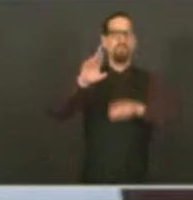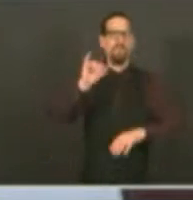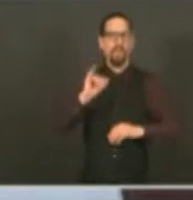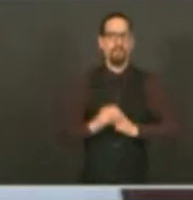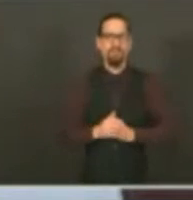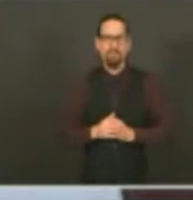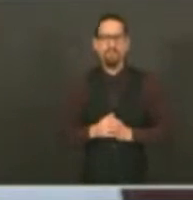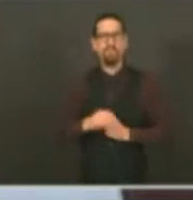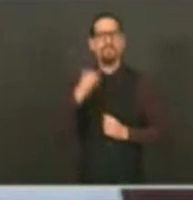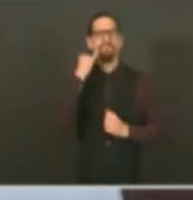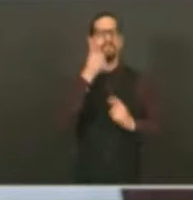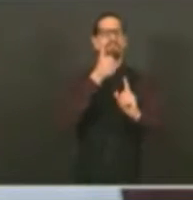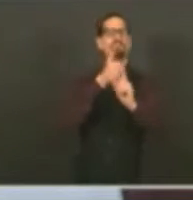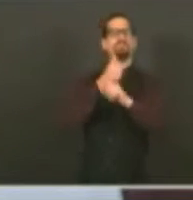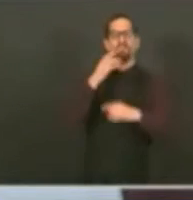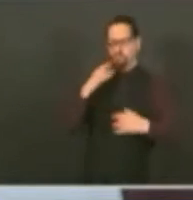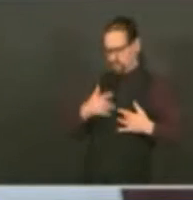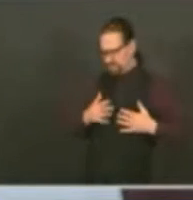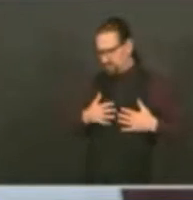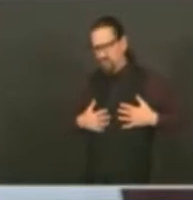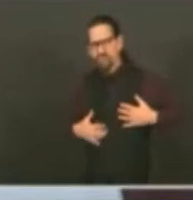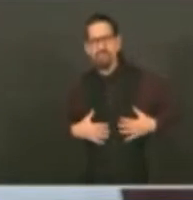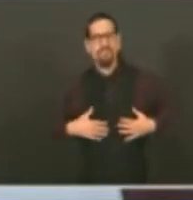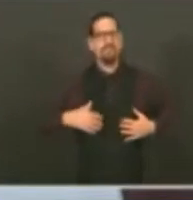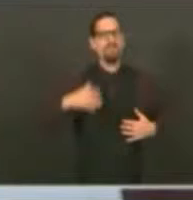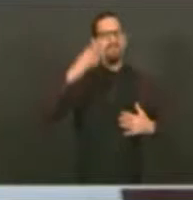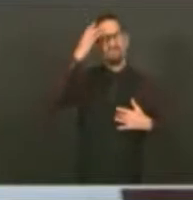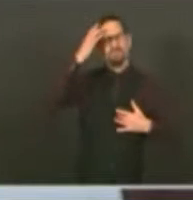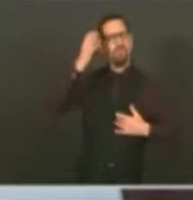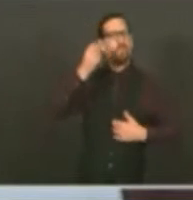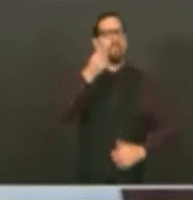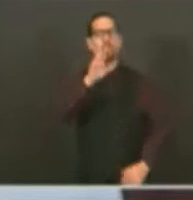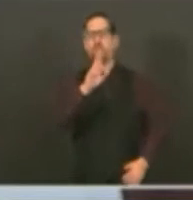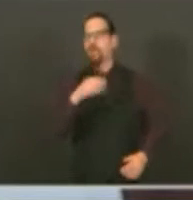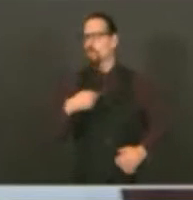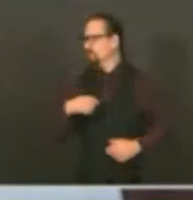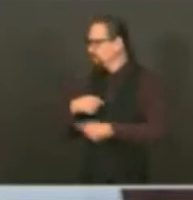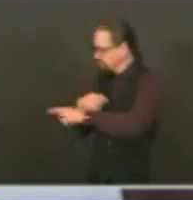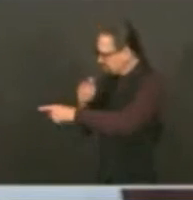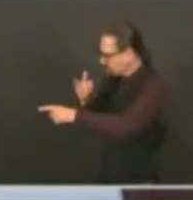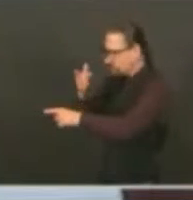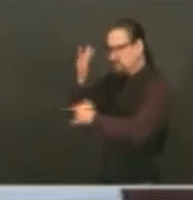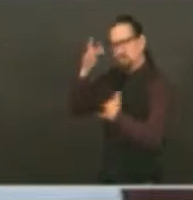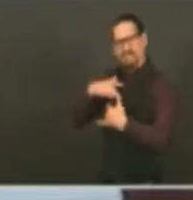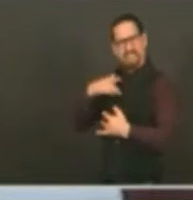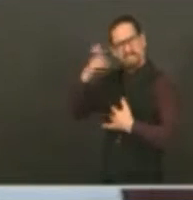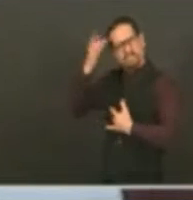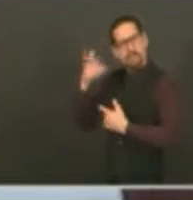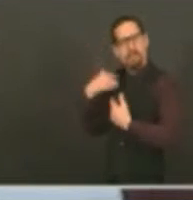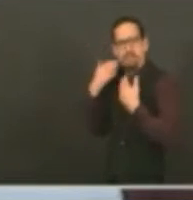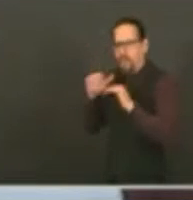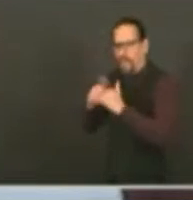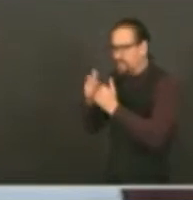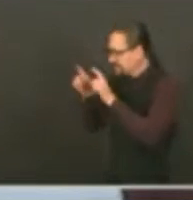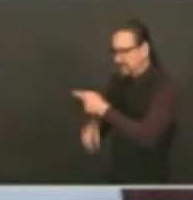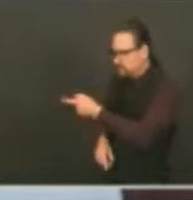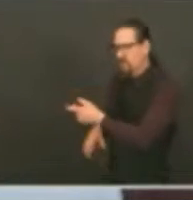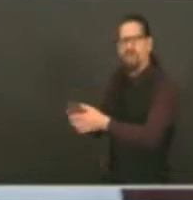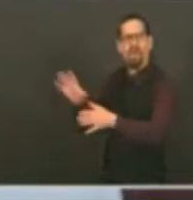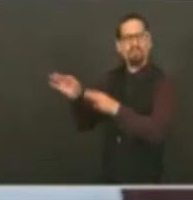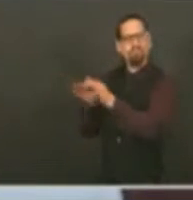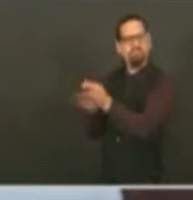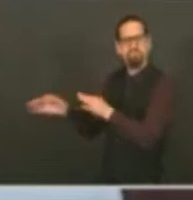conference, people don't know how to get a test, people can't afford to get a test. Some of the private labs, unfortunately, are really